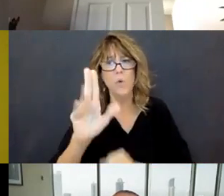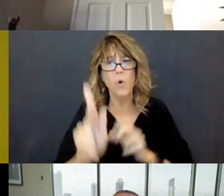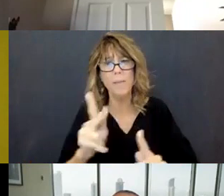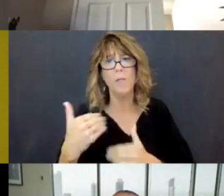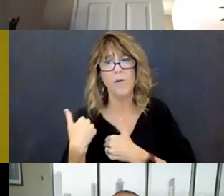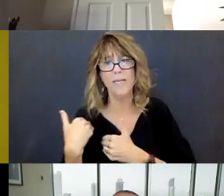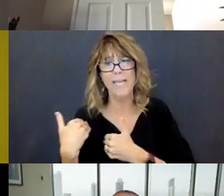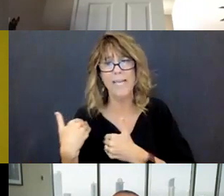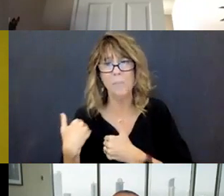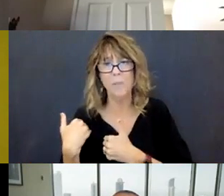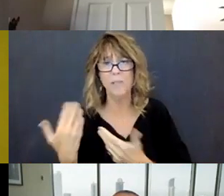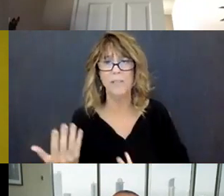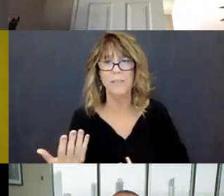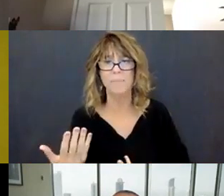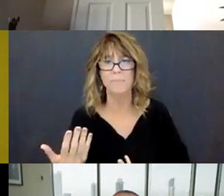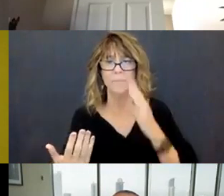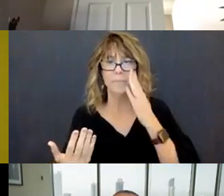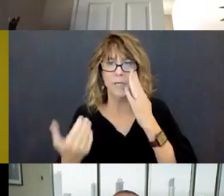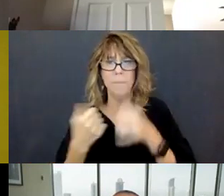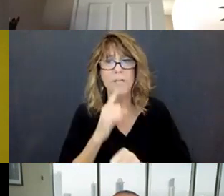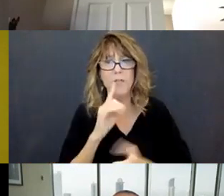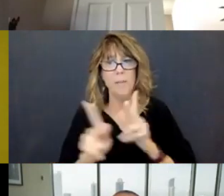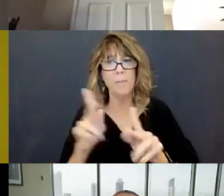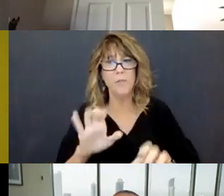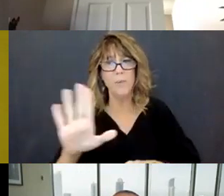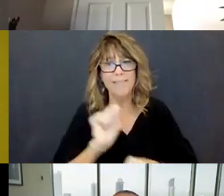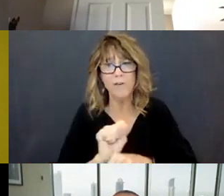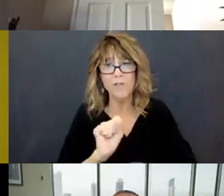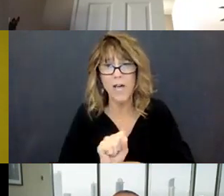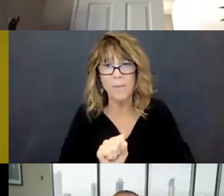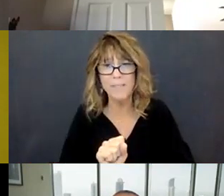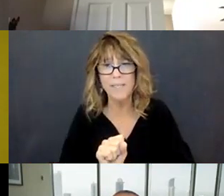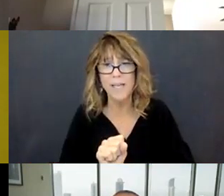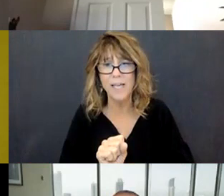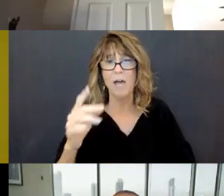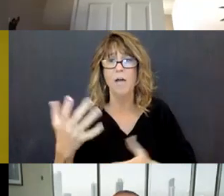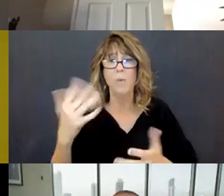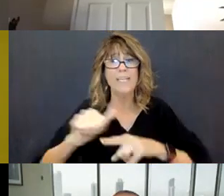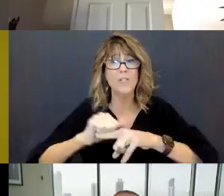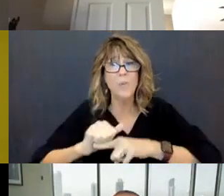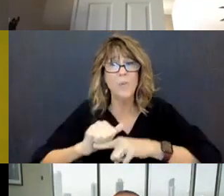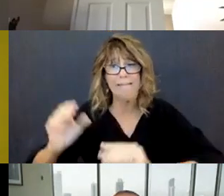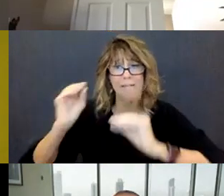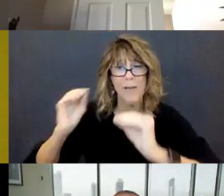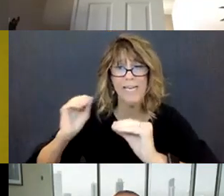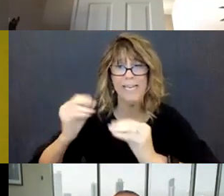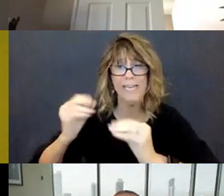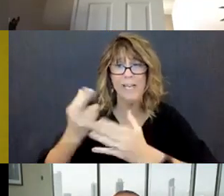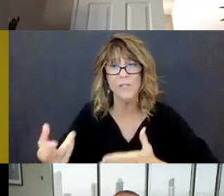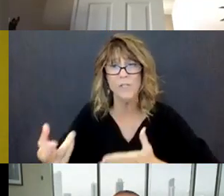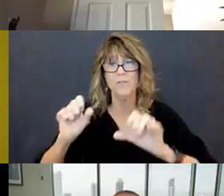training, resources, and potential legislative changes for law enforcement. They're trying to meet us, but we've got to meet them halfway as